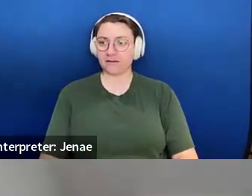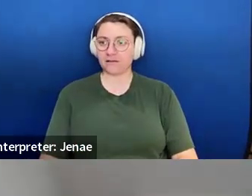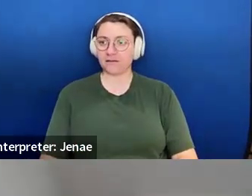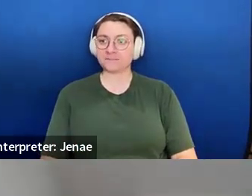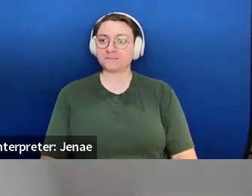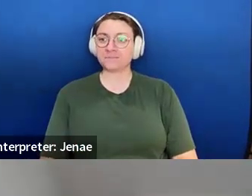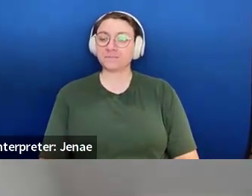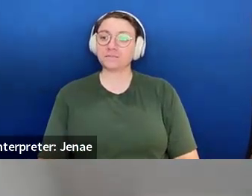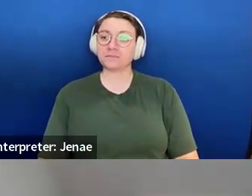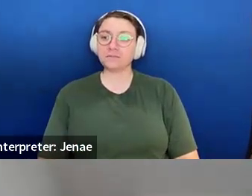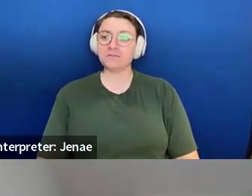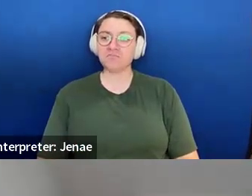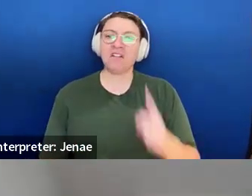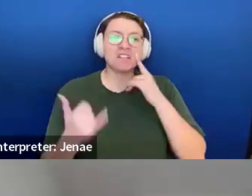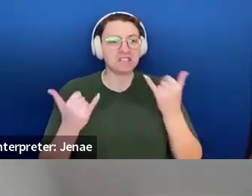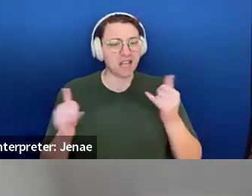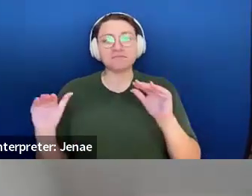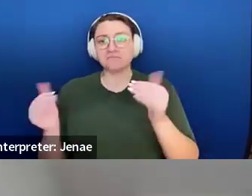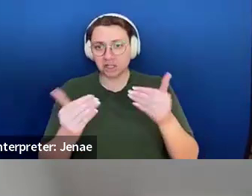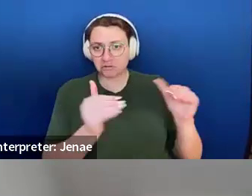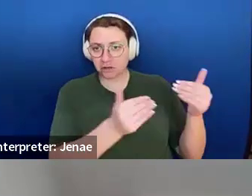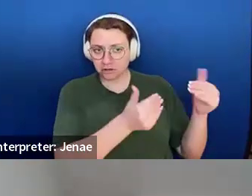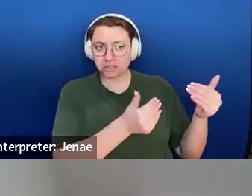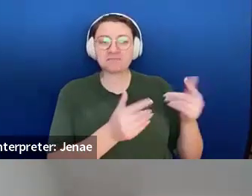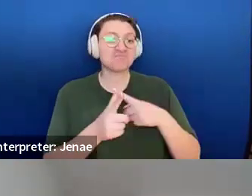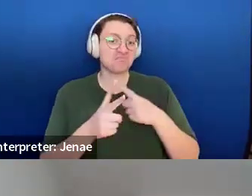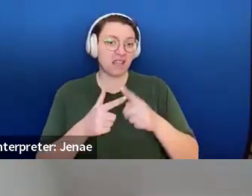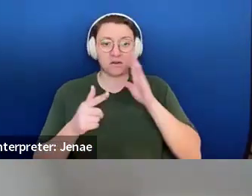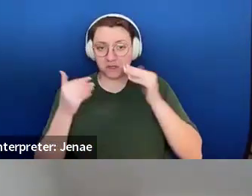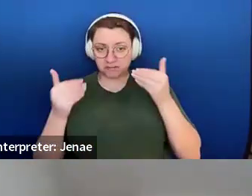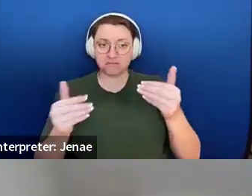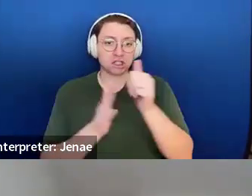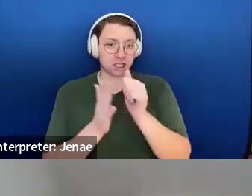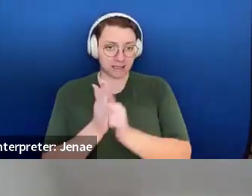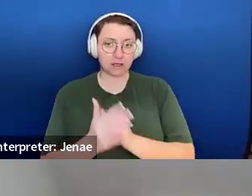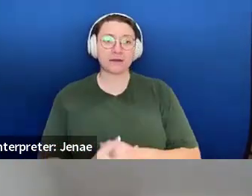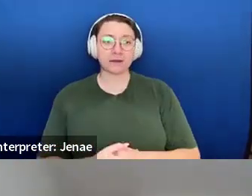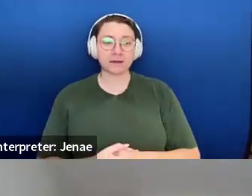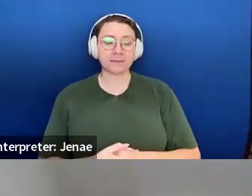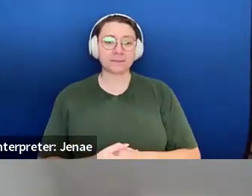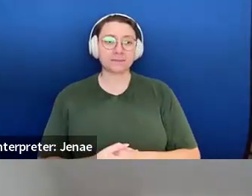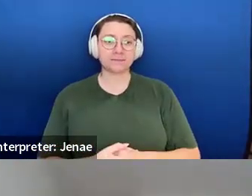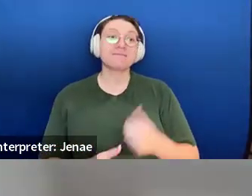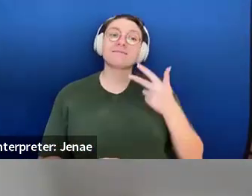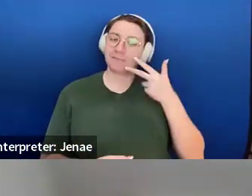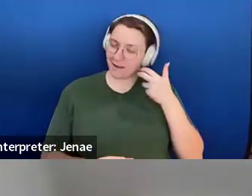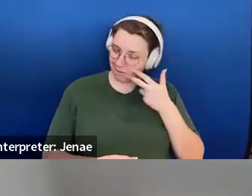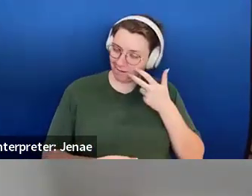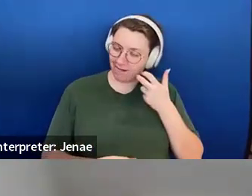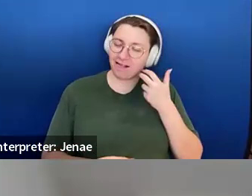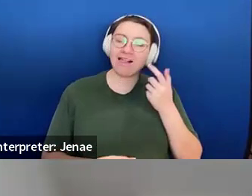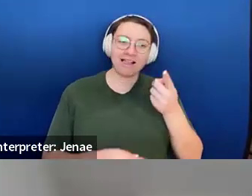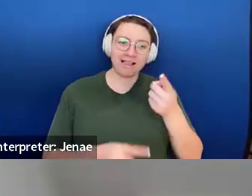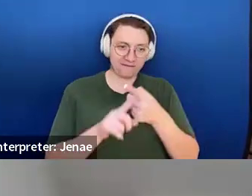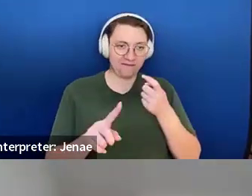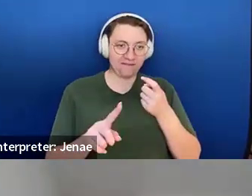For today, let me do some introductions of staff and then we'll get into our agenda. So we have Michael Mercado